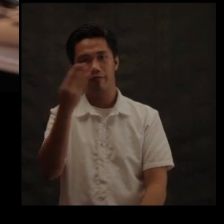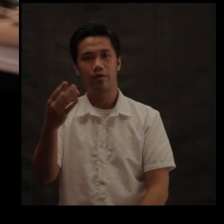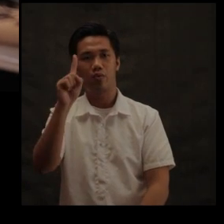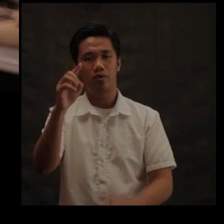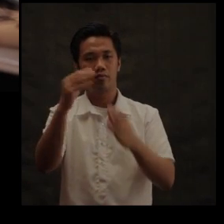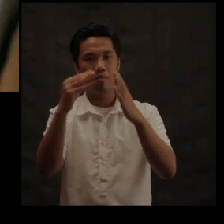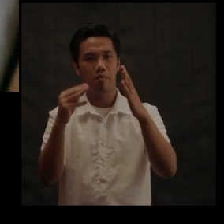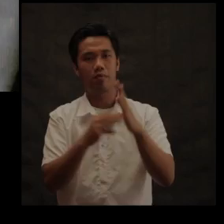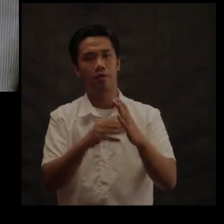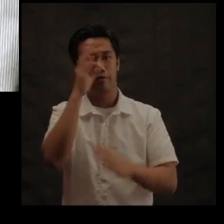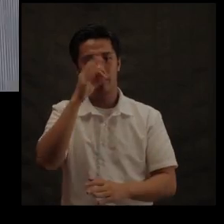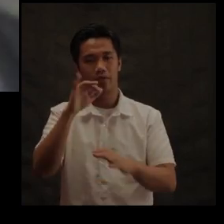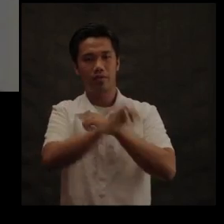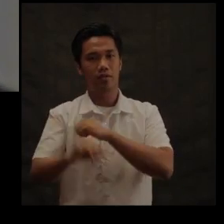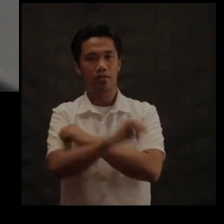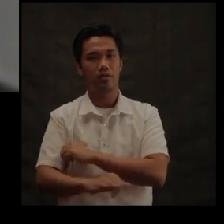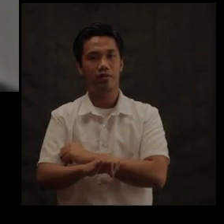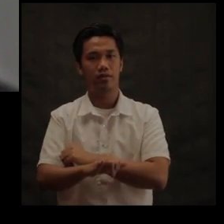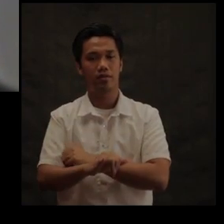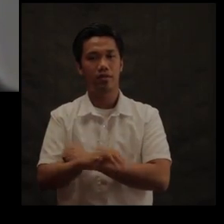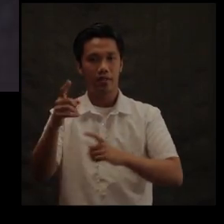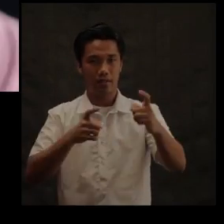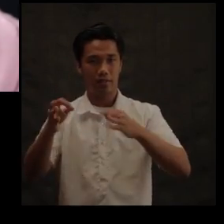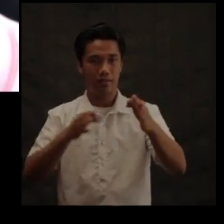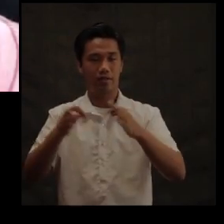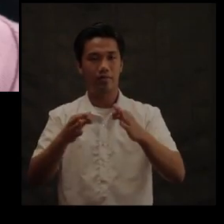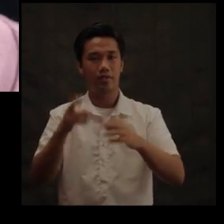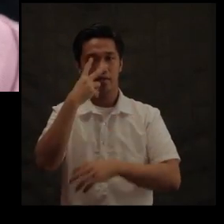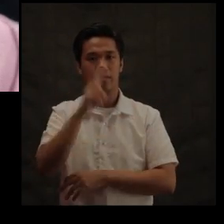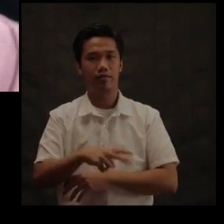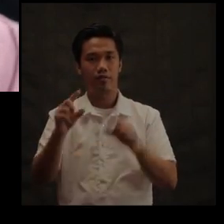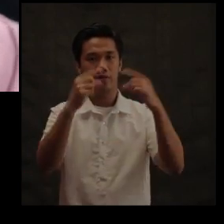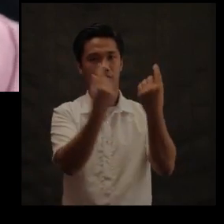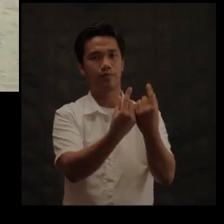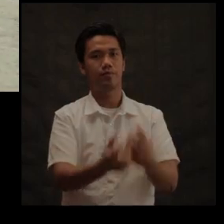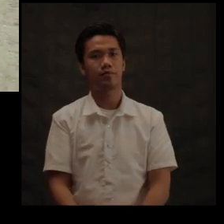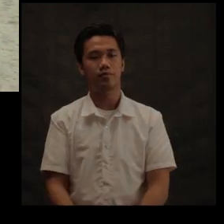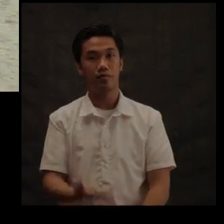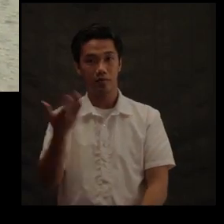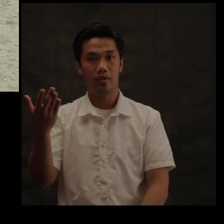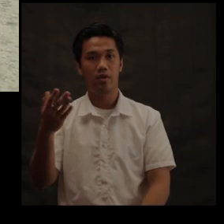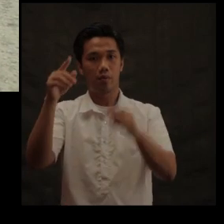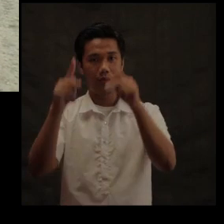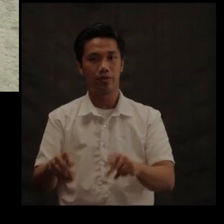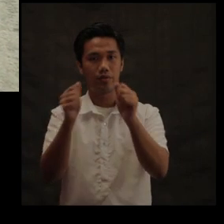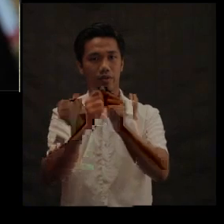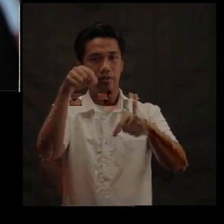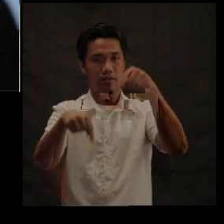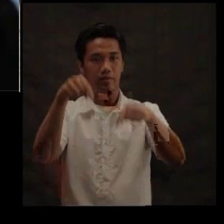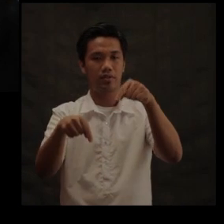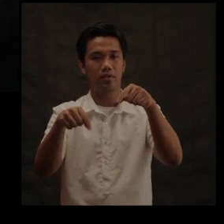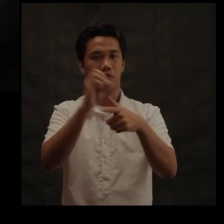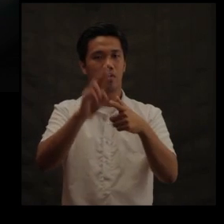They are persons with disabilities. Just a few out of nearly 1 million Filipinos all over the country, described as